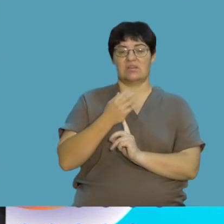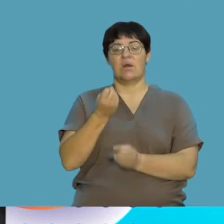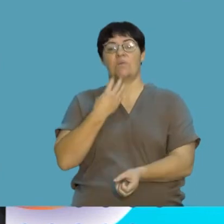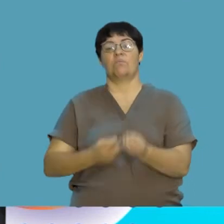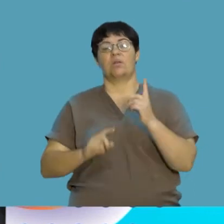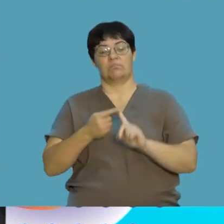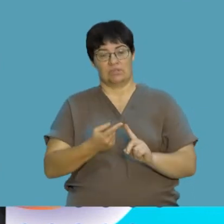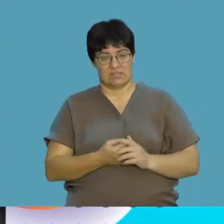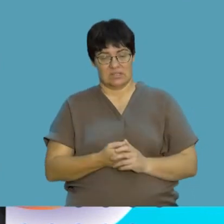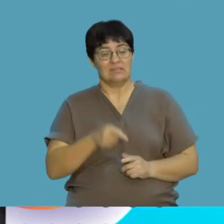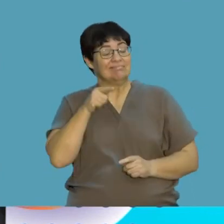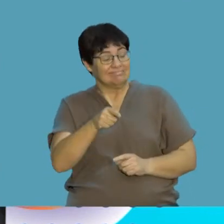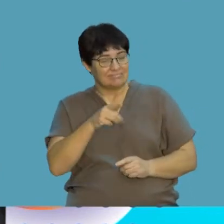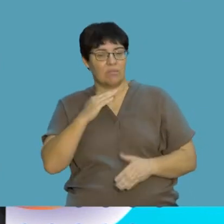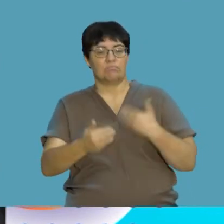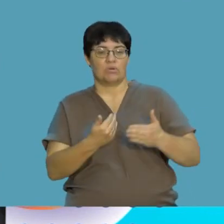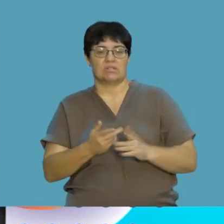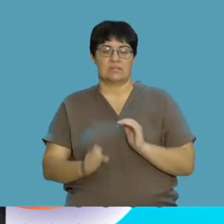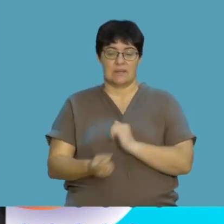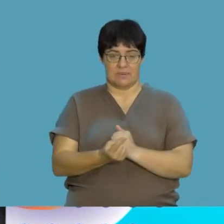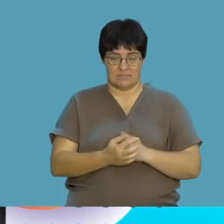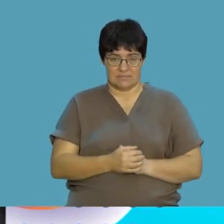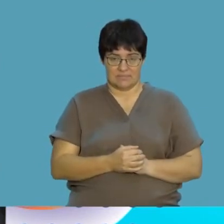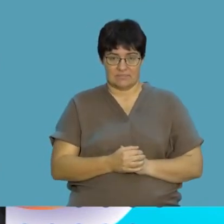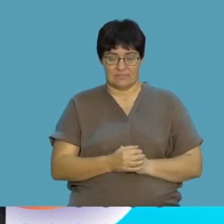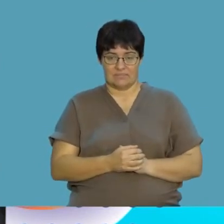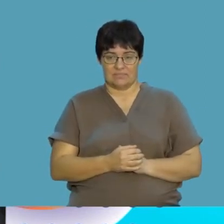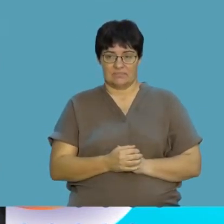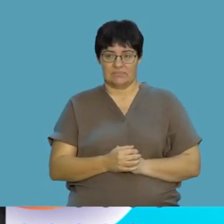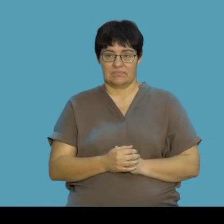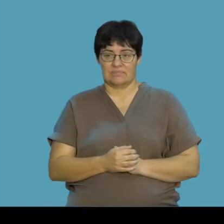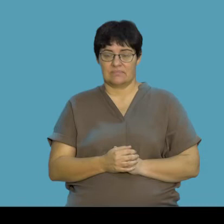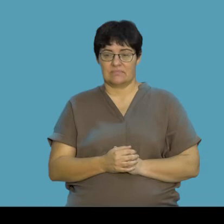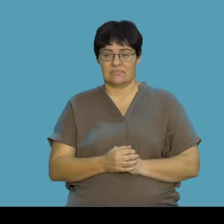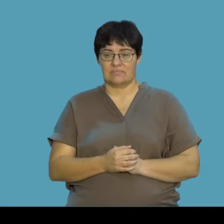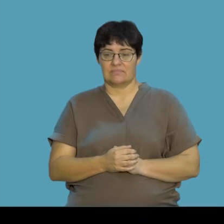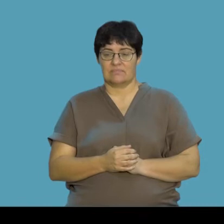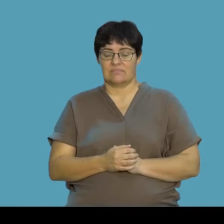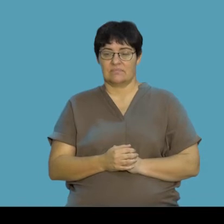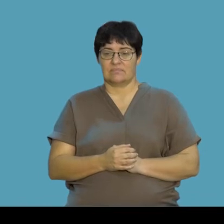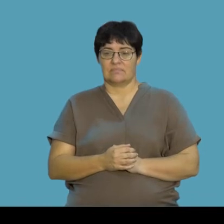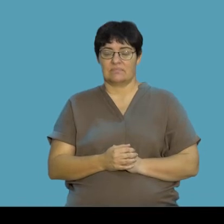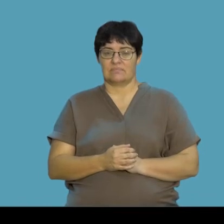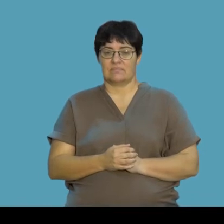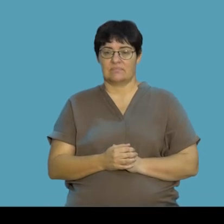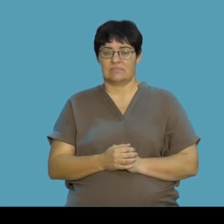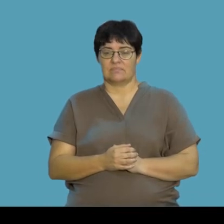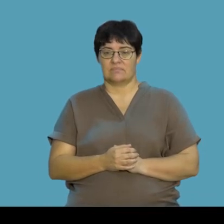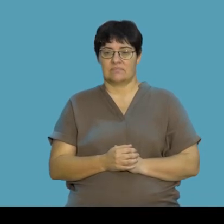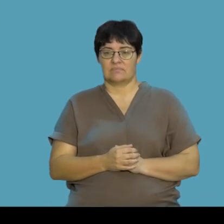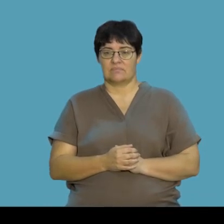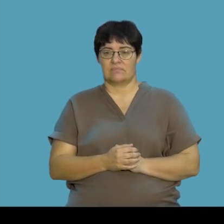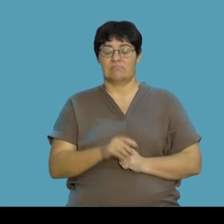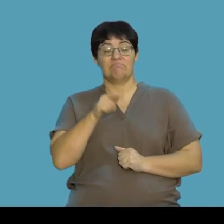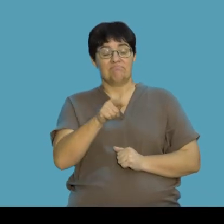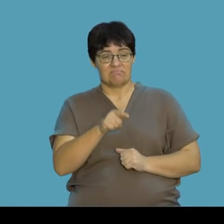or the temperature at which that process actually occurs. Very, very important point, right? Okay. Now, the state in